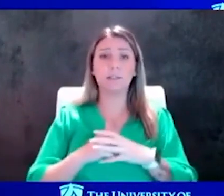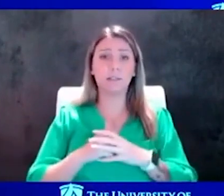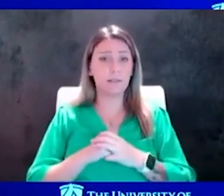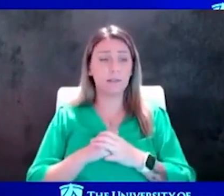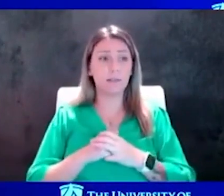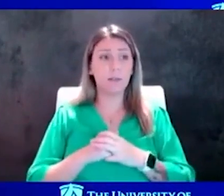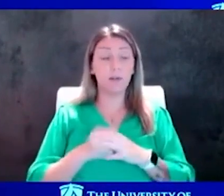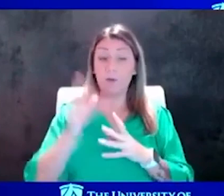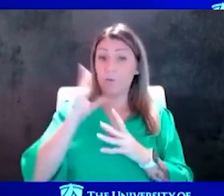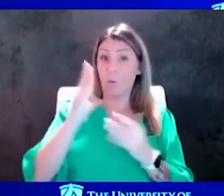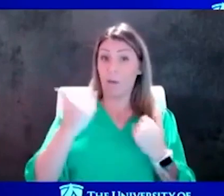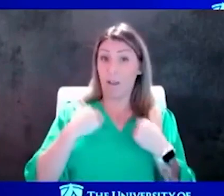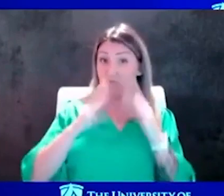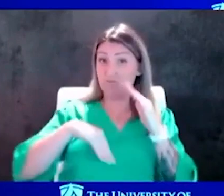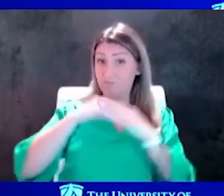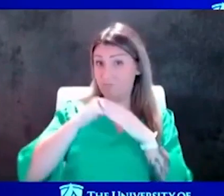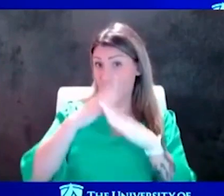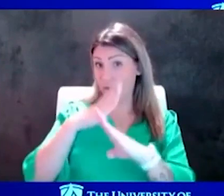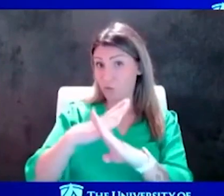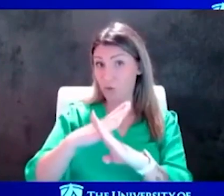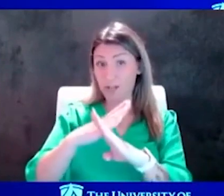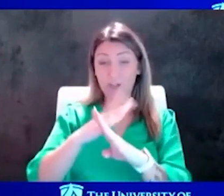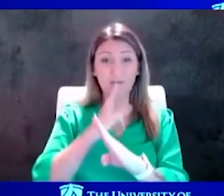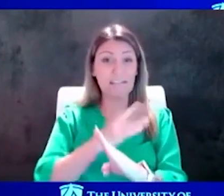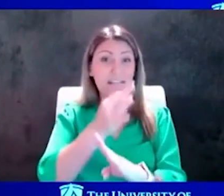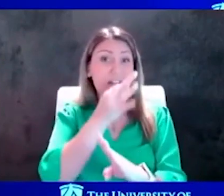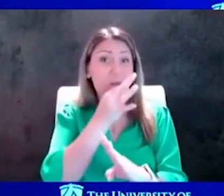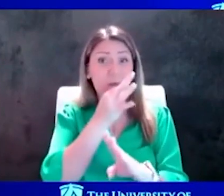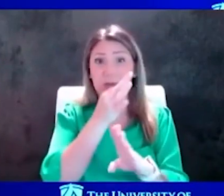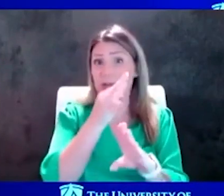that maximal protection now as soon as they are able to